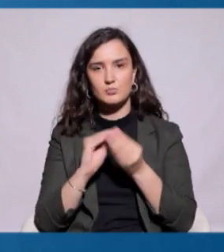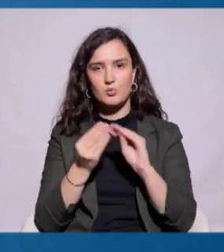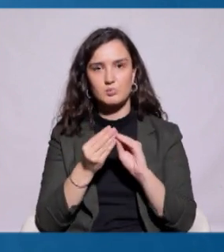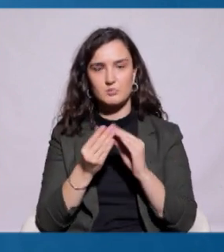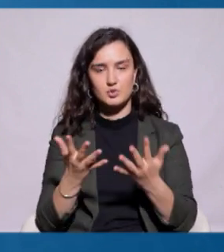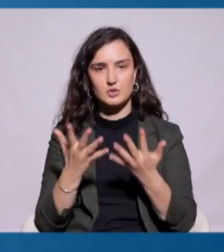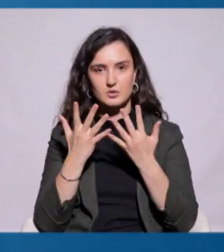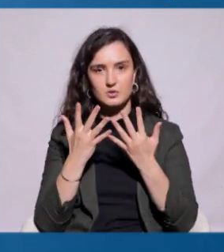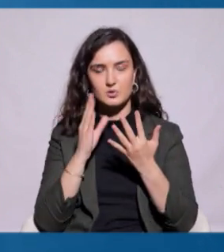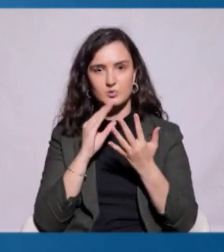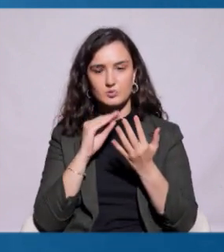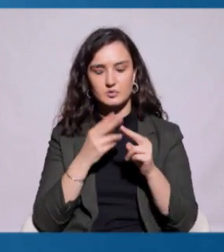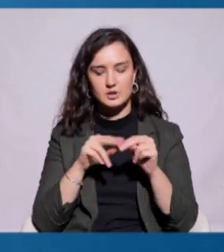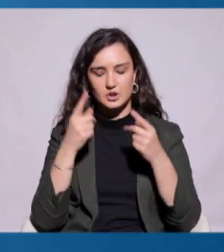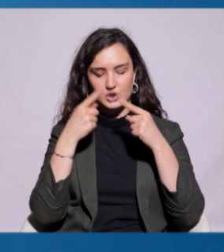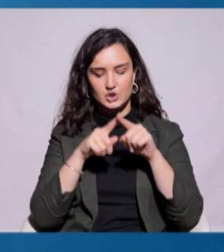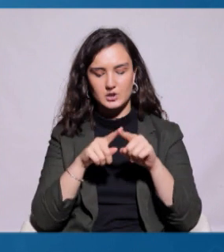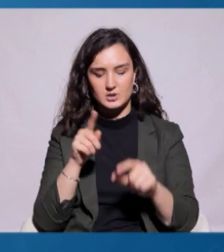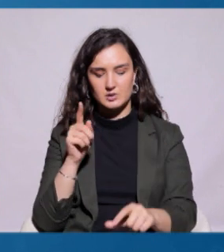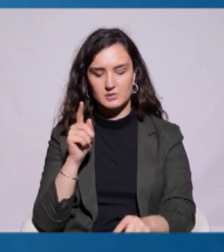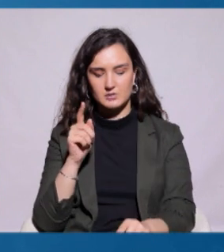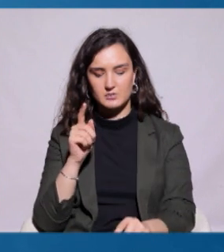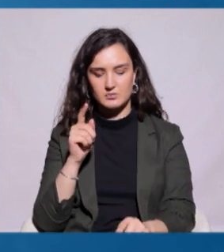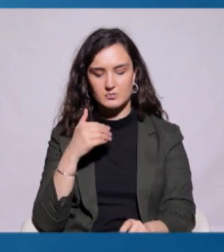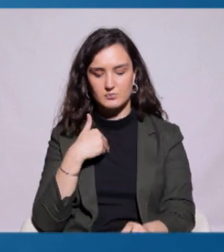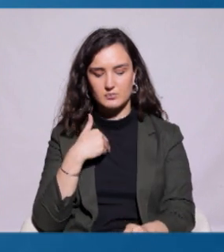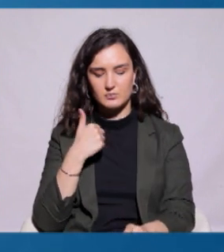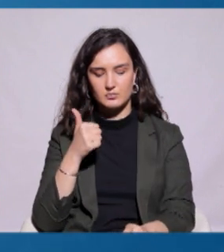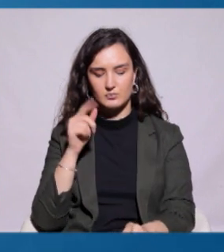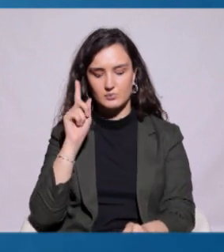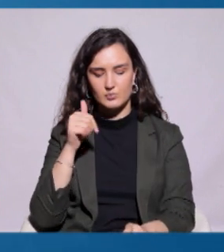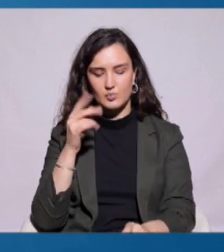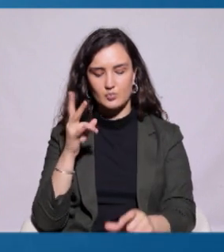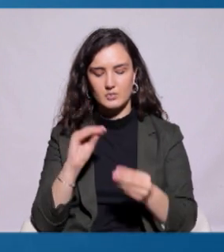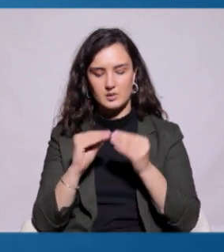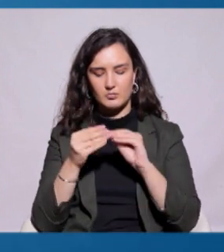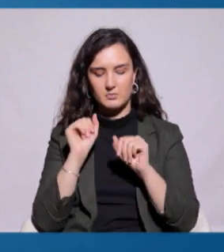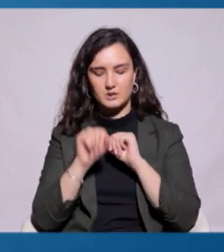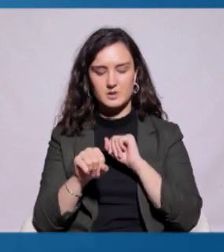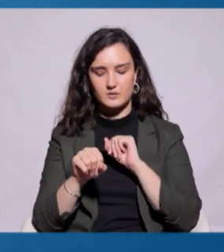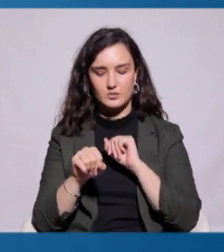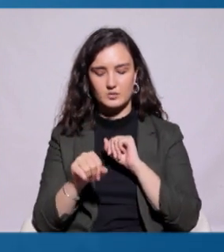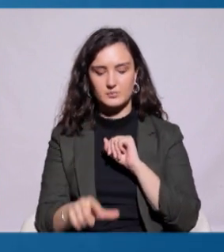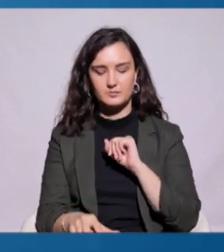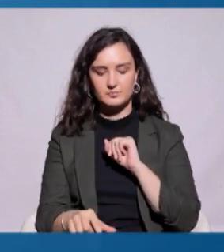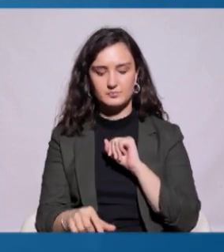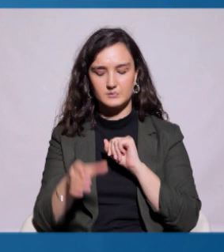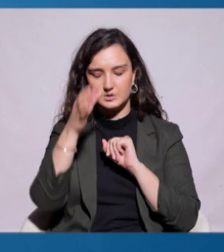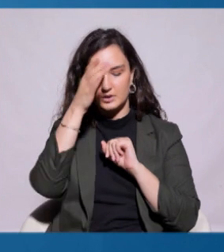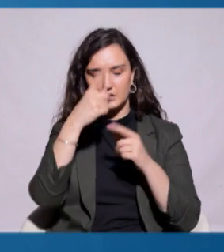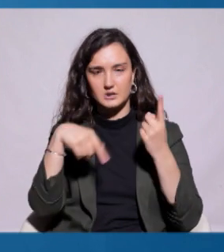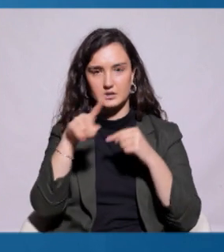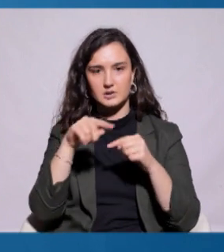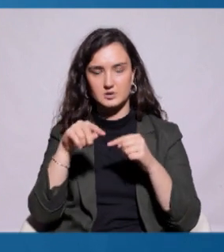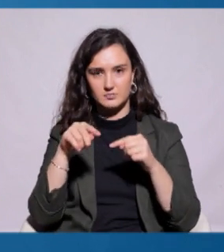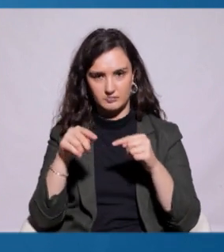problem appears, whereas engineer will want to know how to solve the problem. So scientists